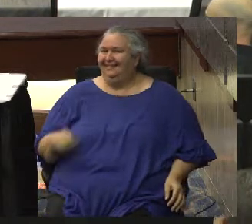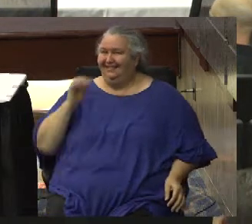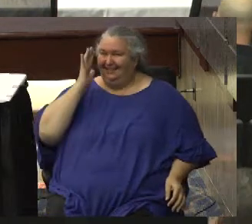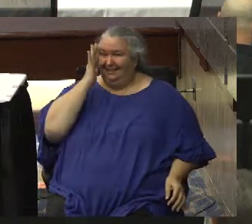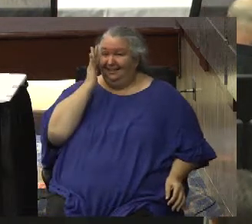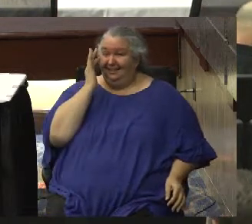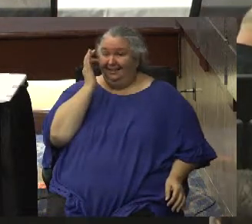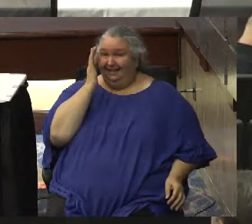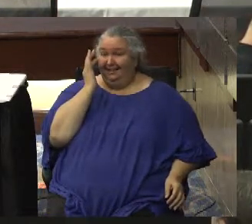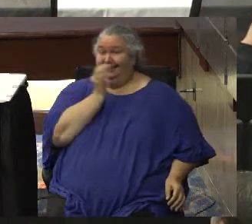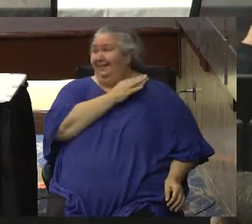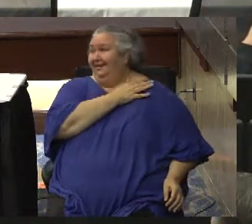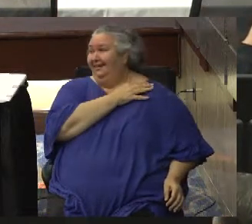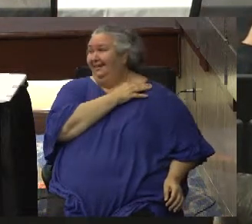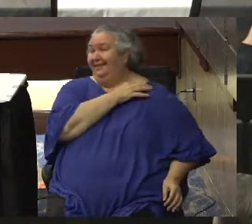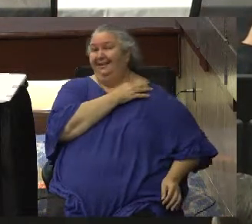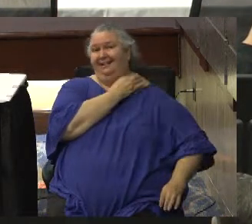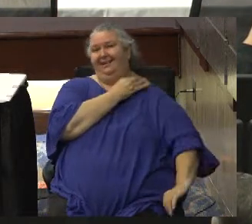Fun stuff. Great.